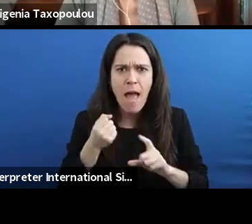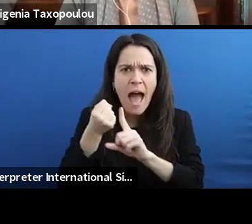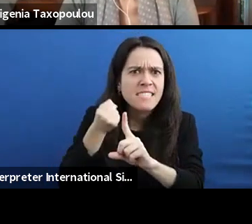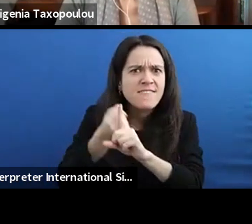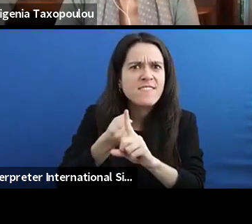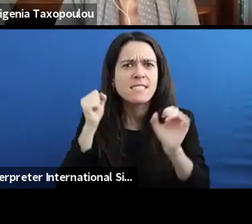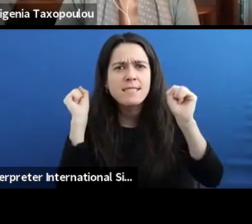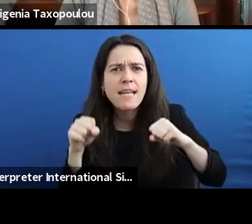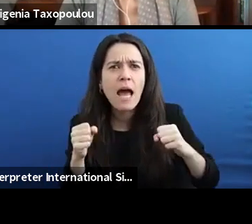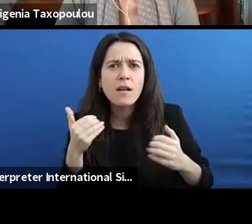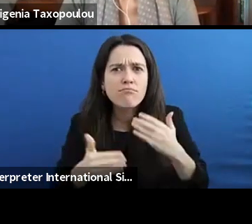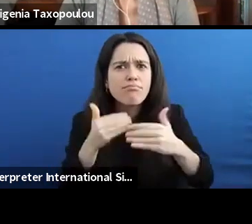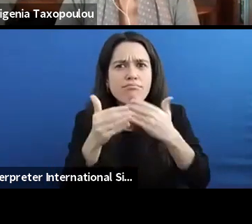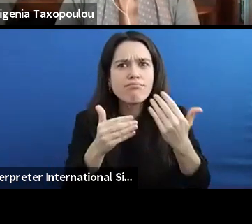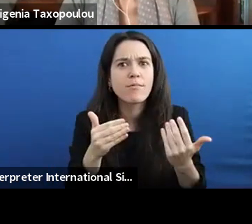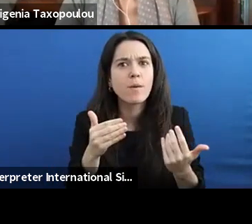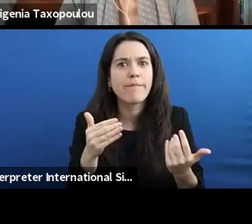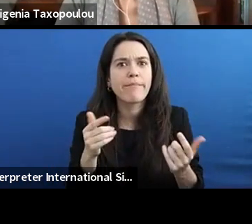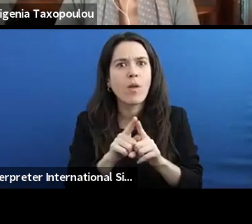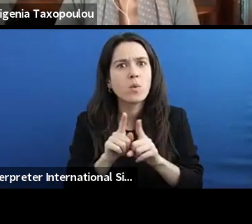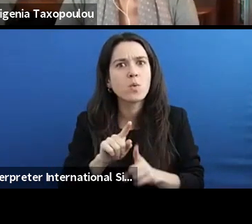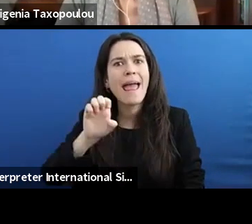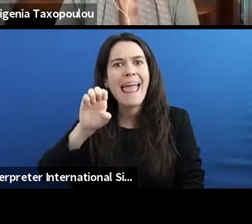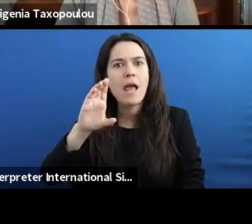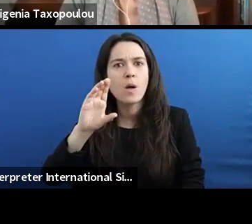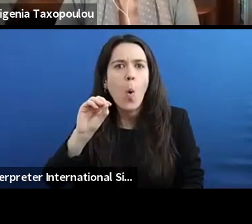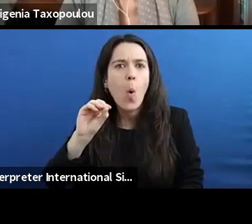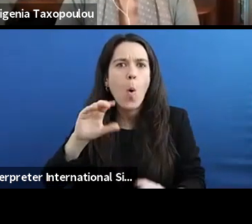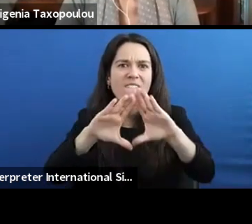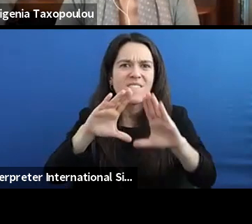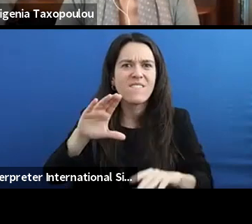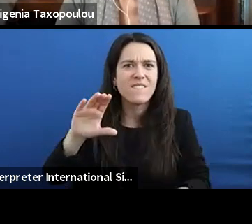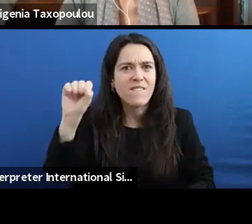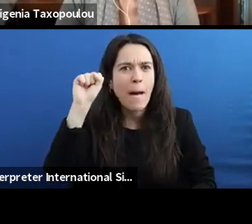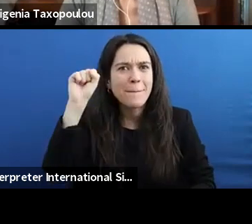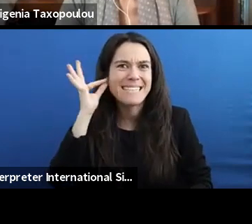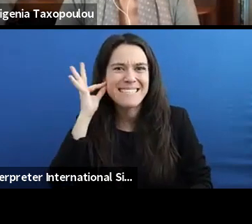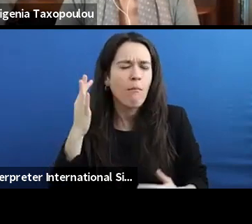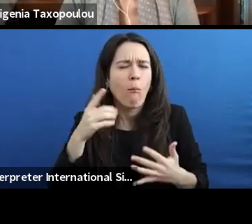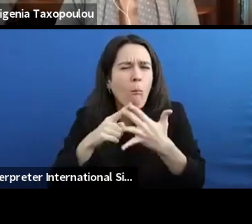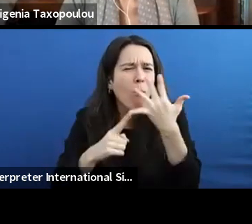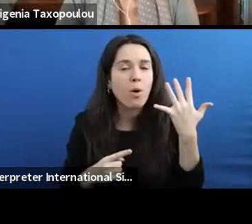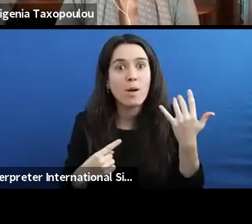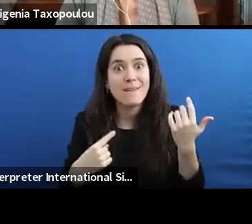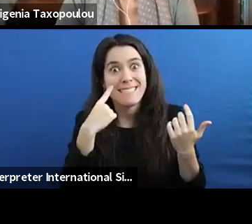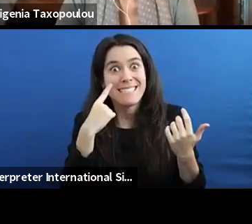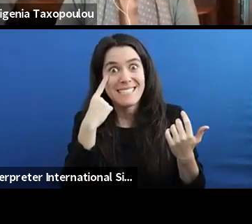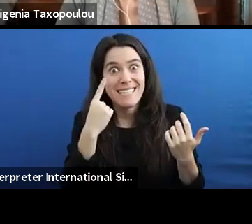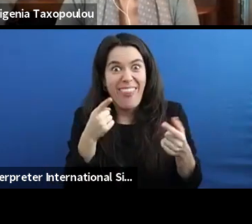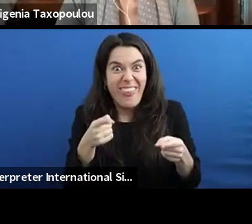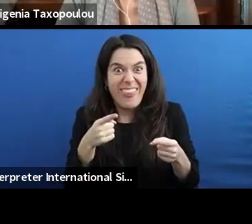and ecofeminism and all those things. And one of the things we've done this summer